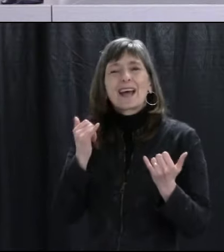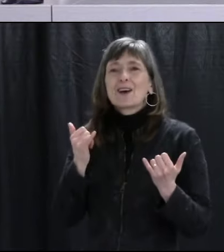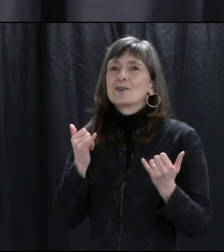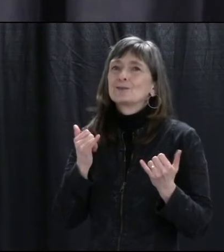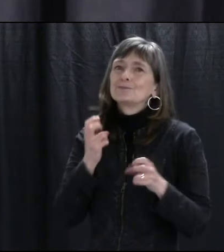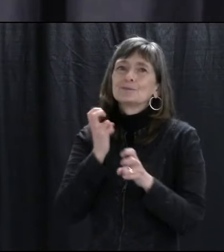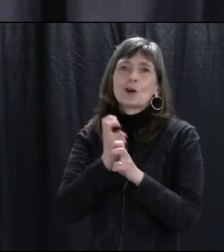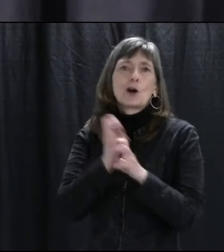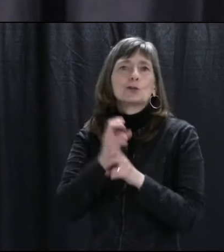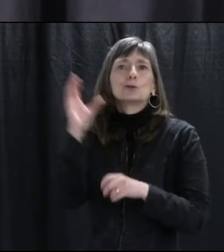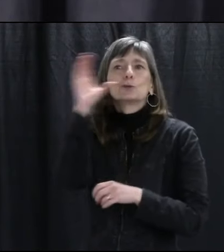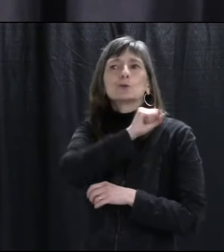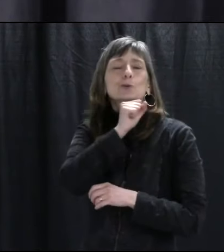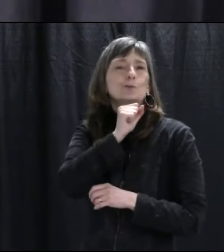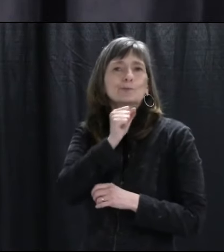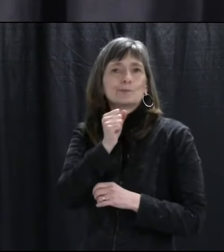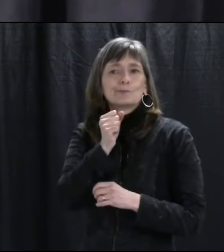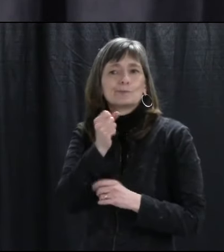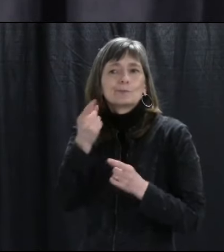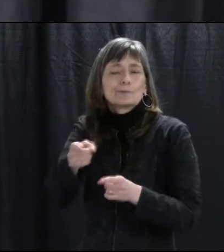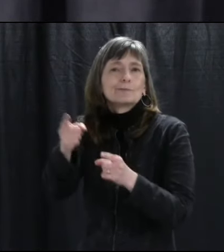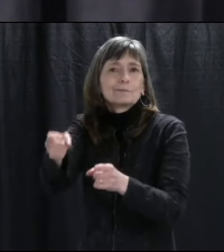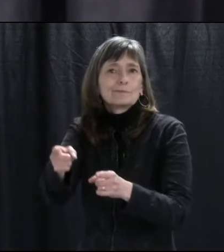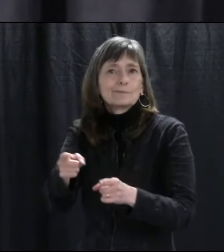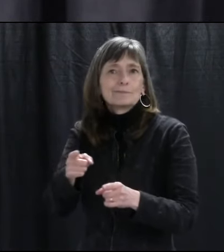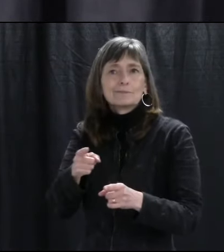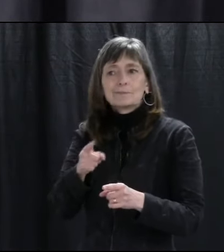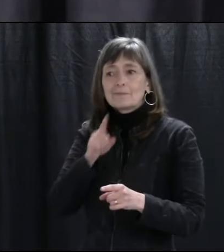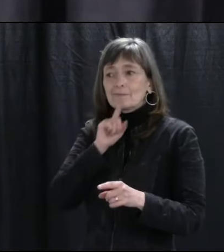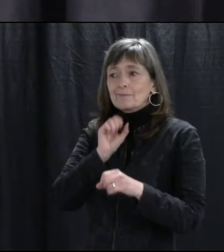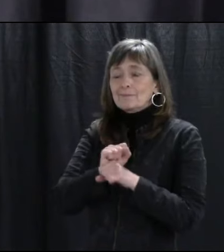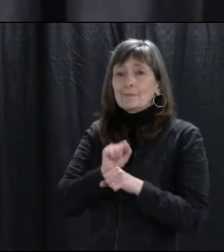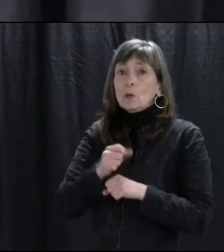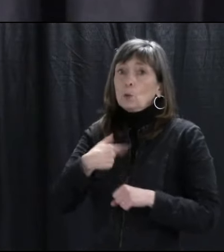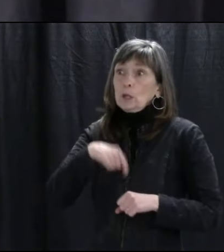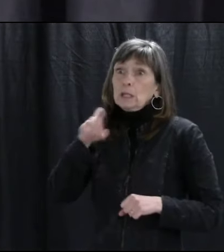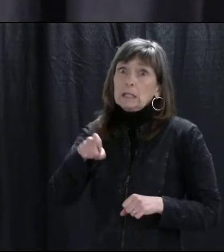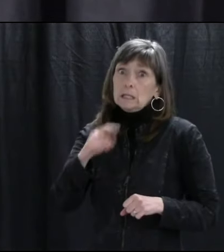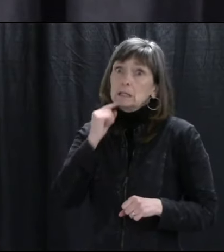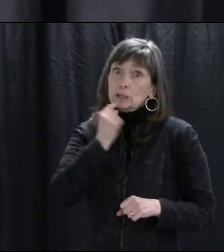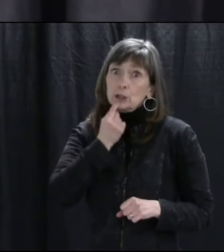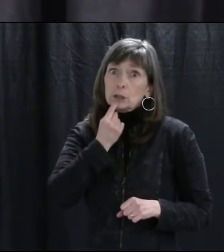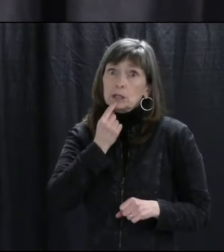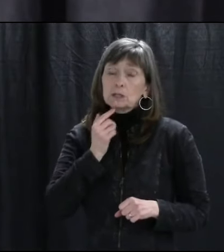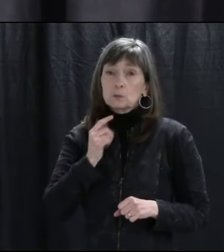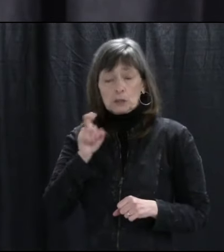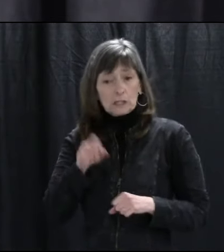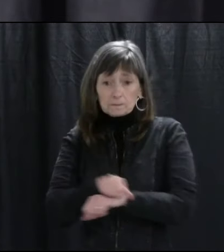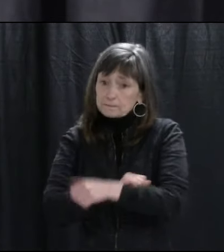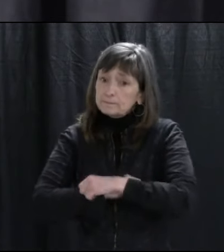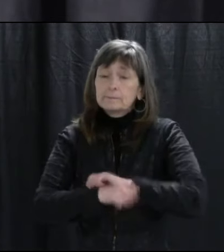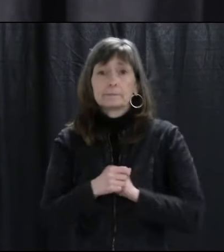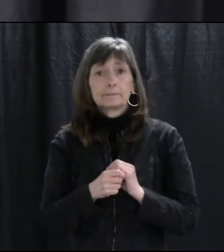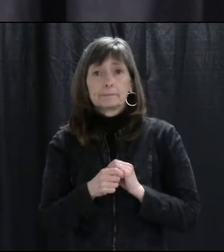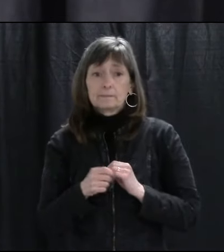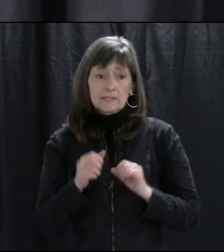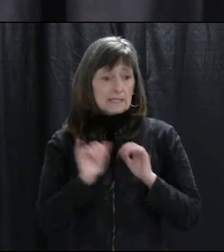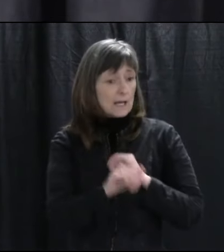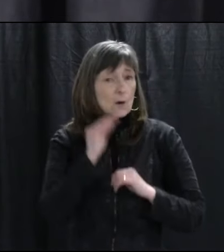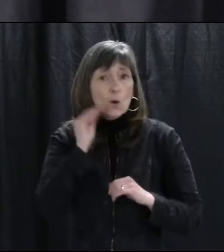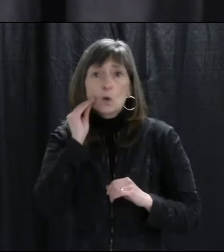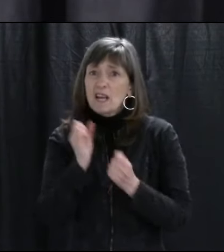any hard conclusions. There's certainly absolutely no room for complacency. We have pulled every lever that the